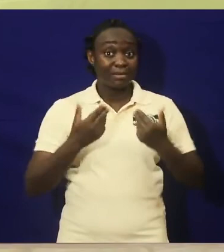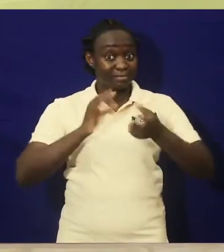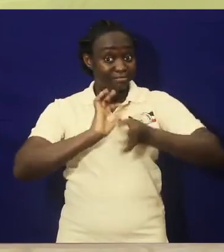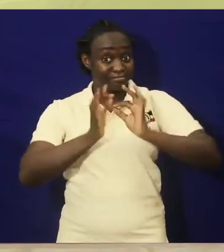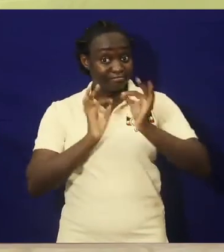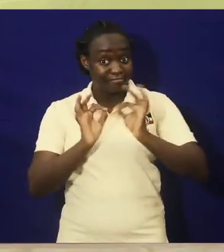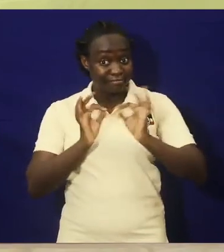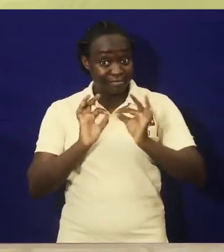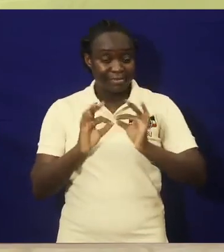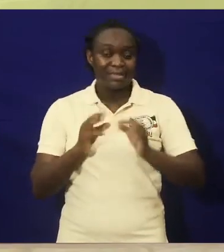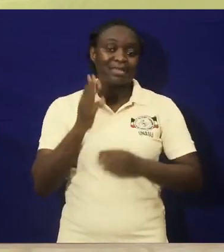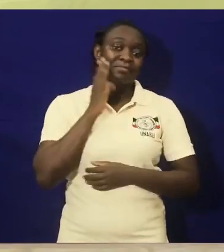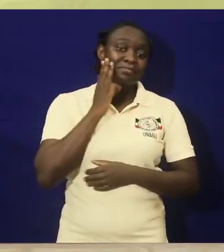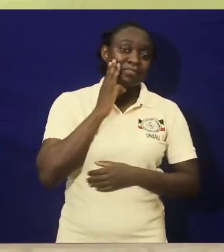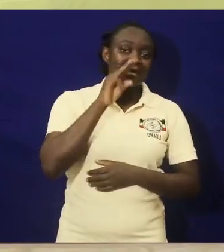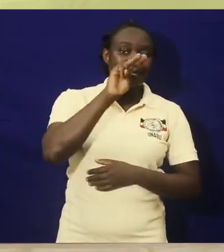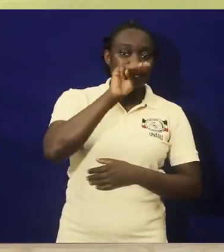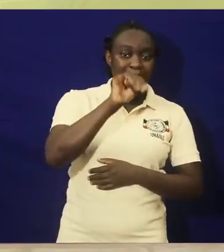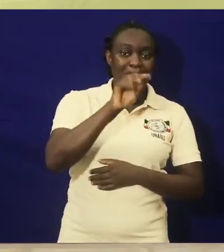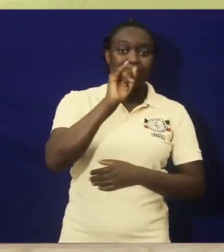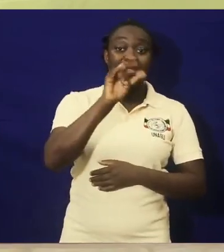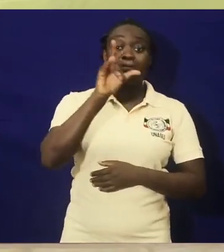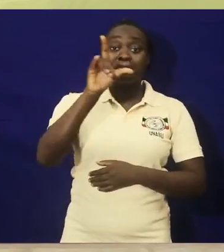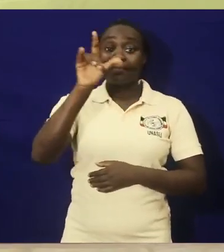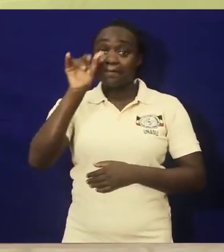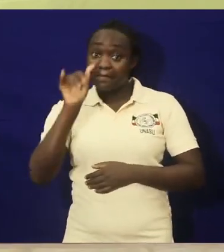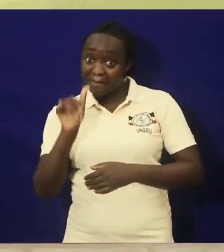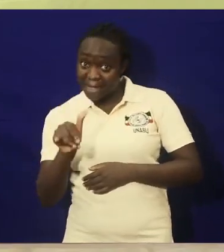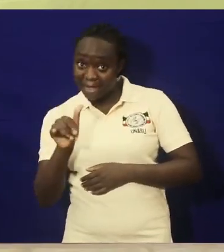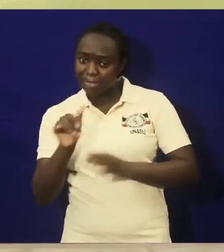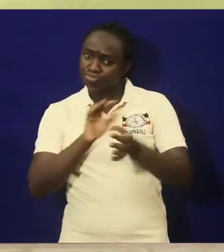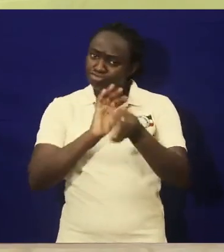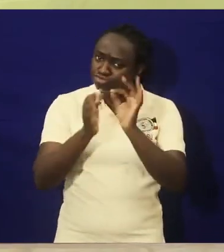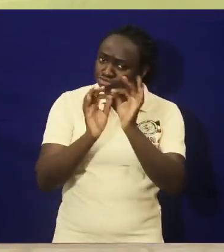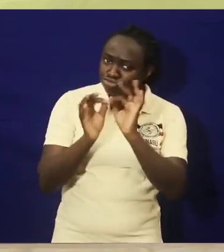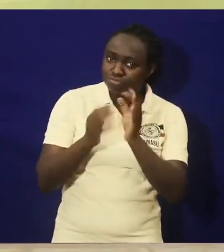Mile, who teaches